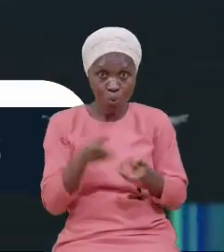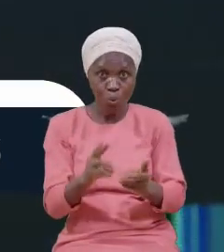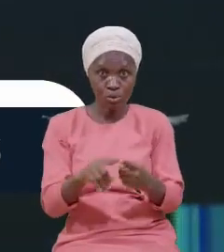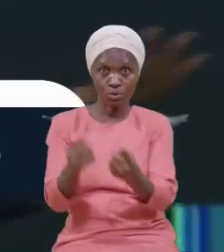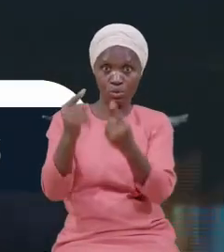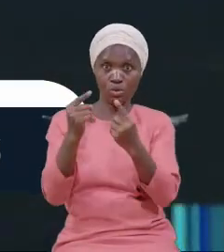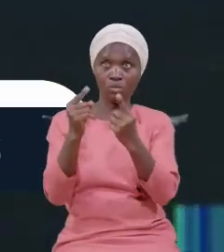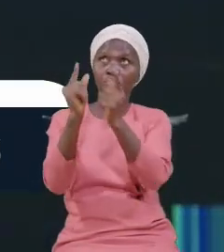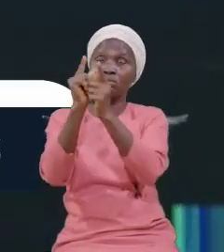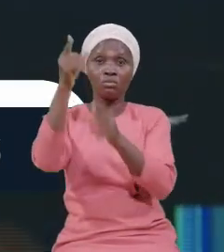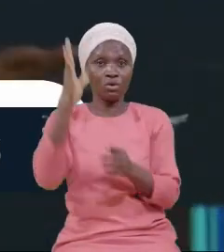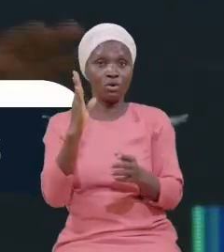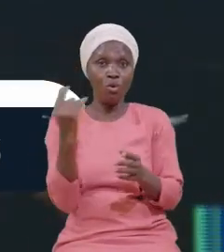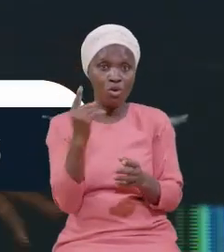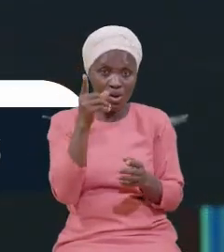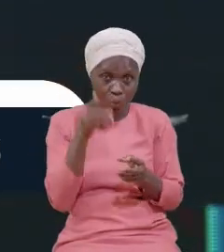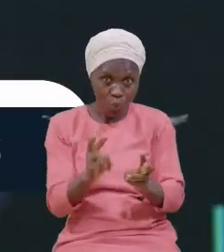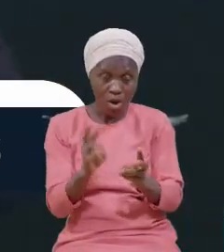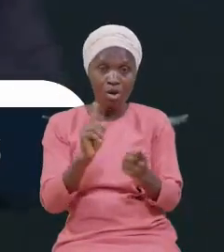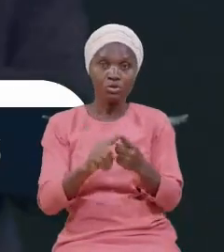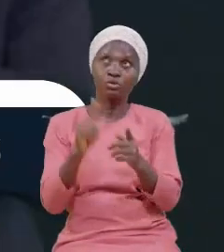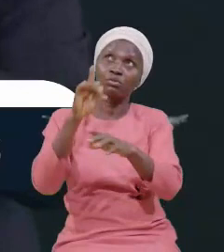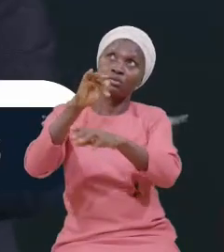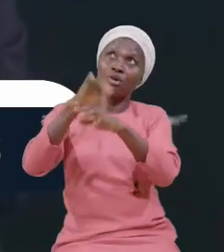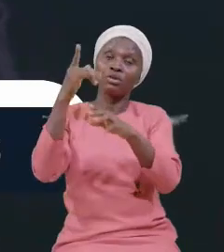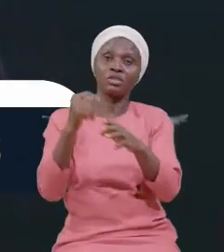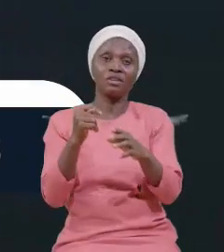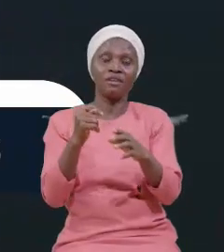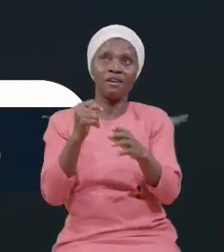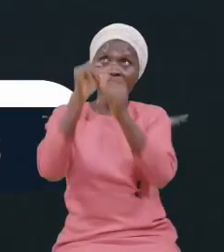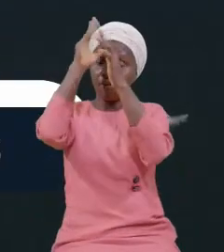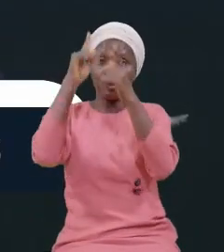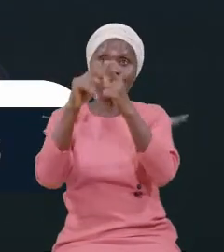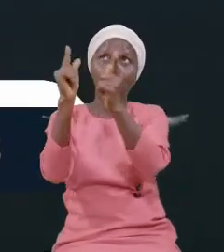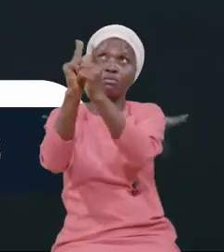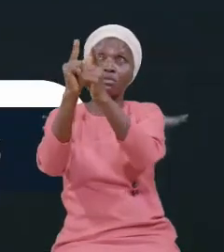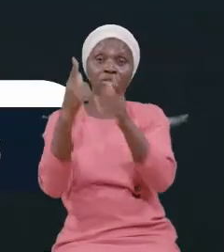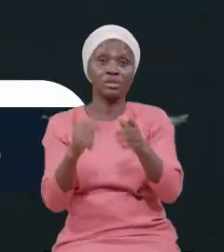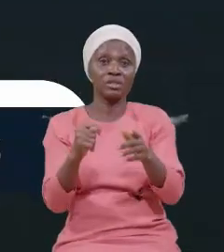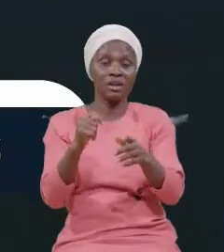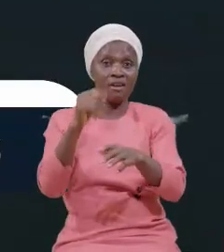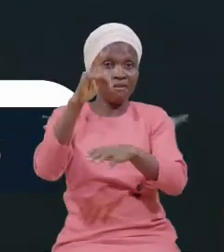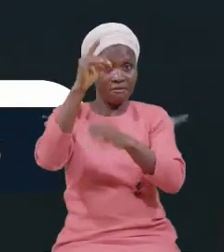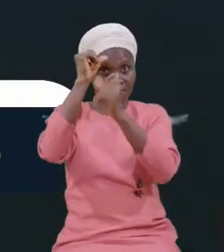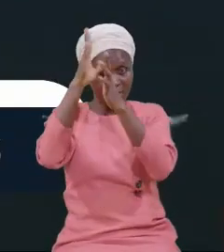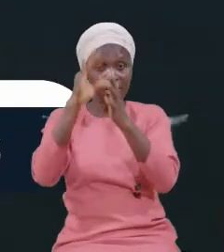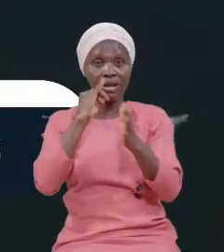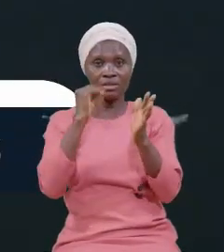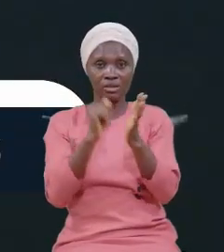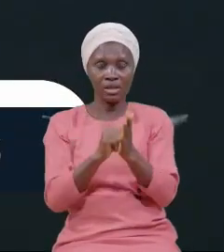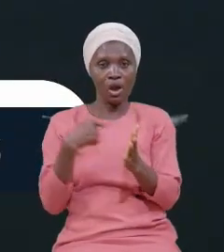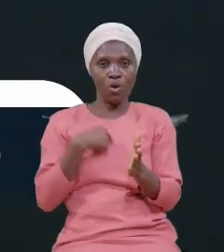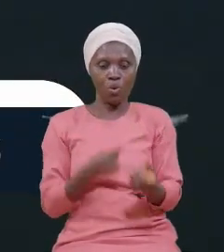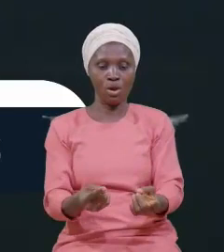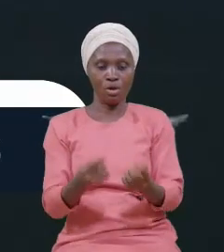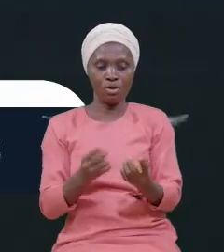the Father, the only way to reach the Father is that we come through Jesus Christ,